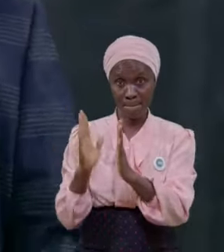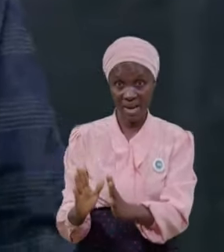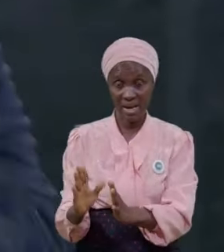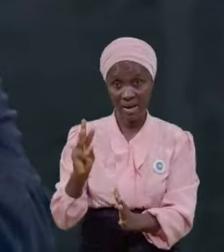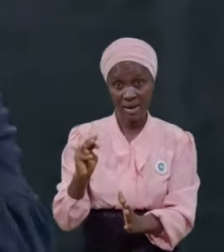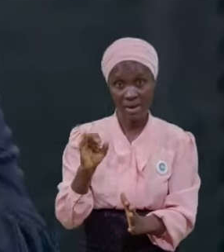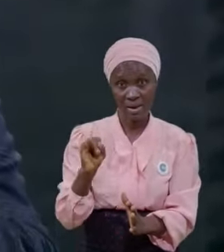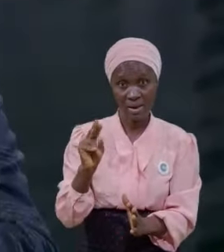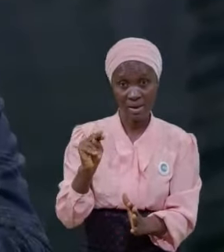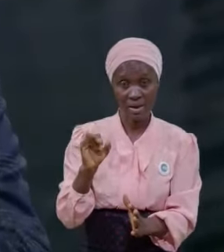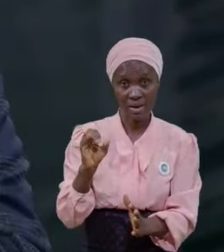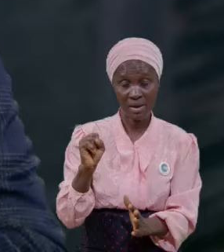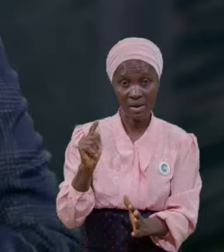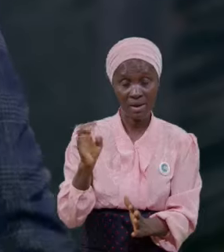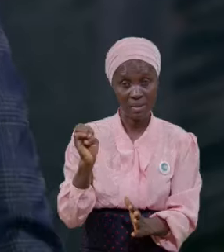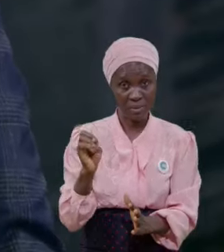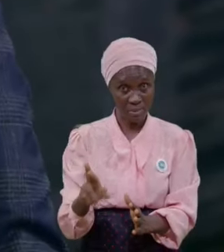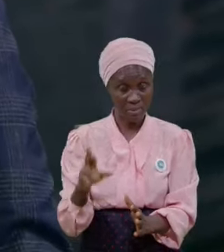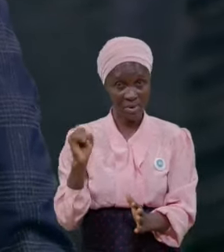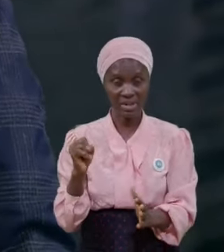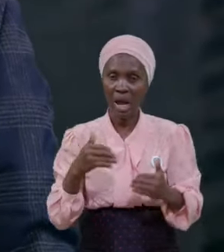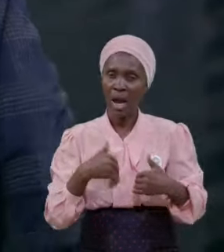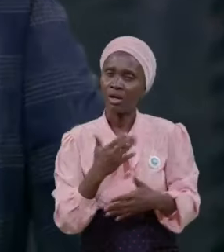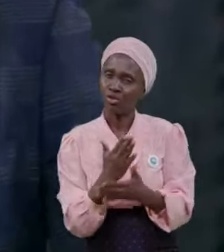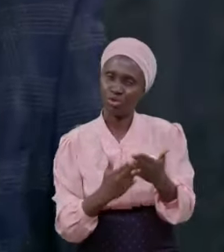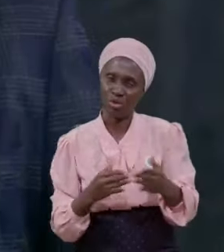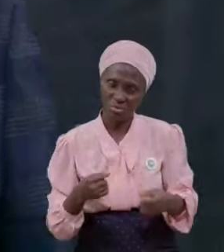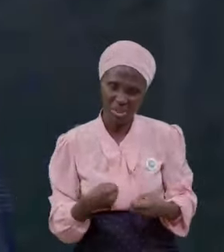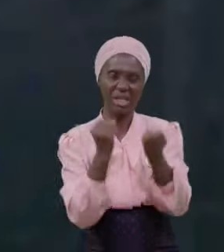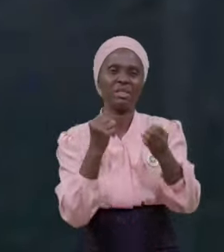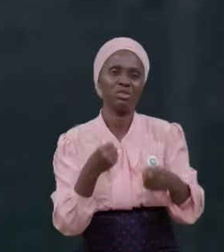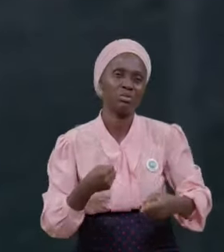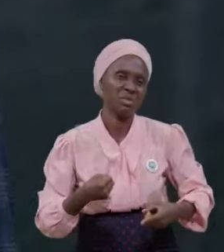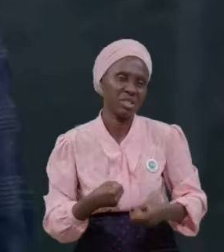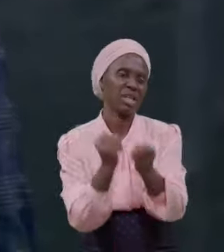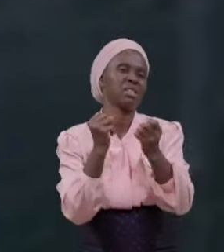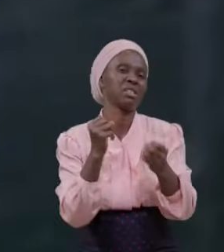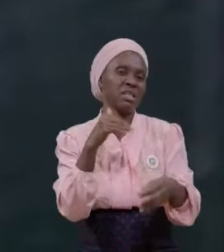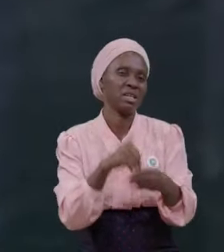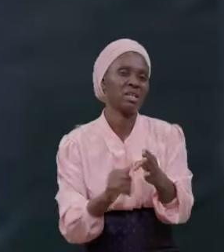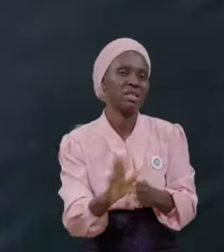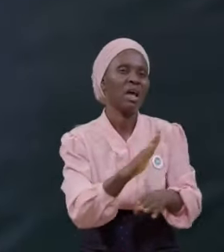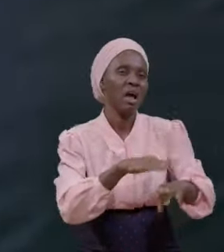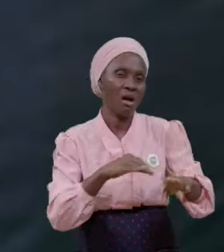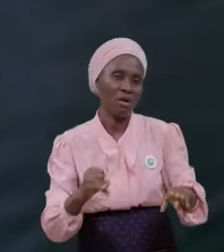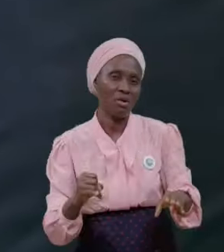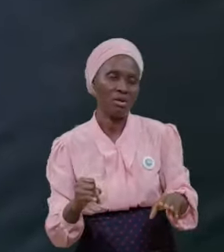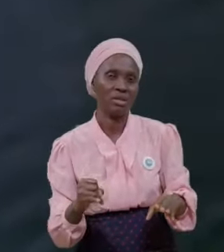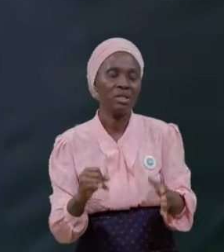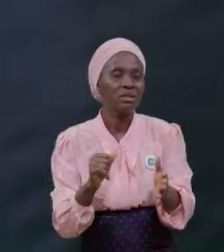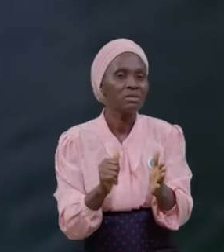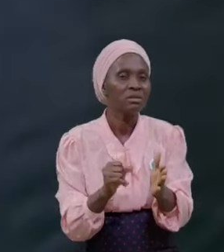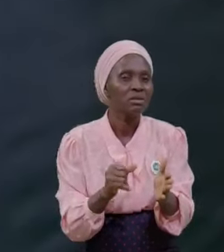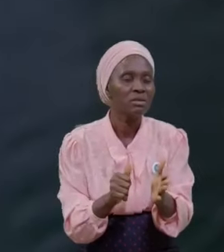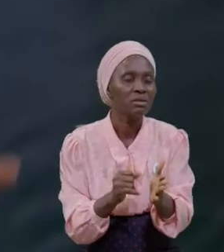have all that. He said, except these bonds. He said, but in your heart, you can be altogether